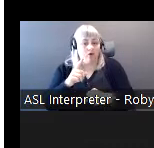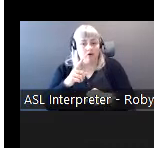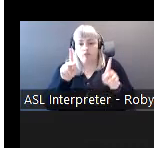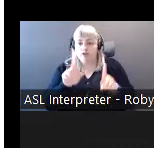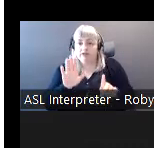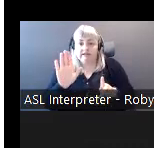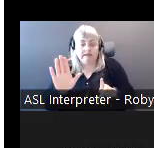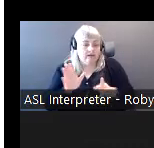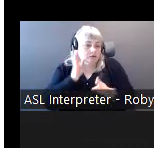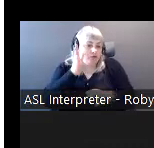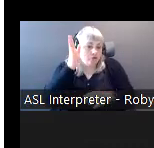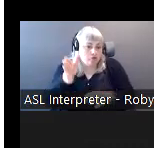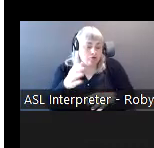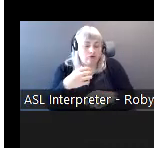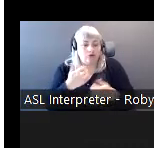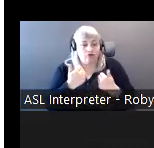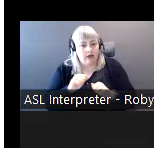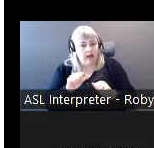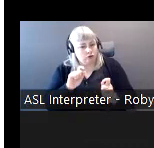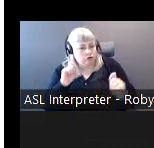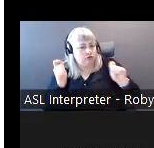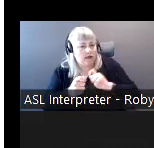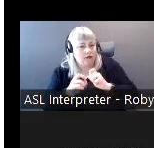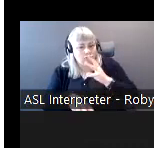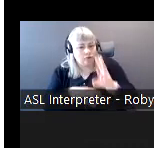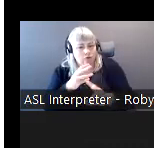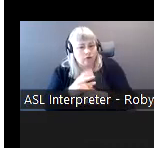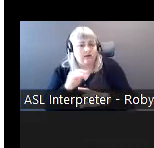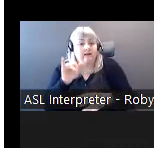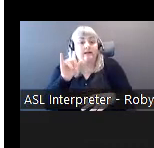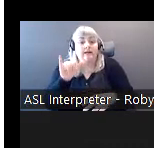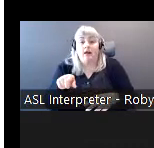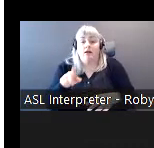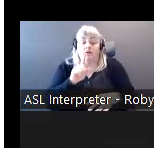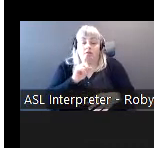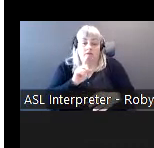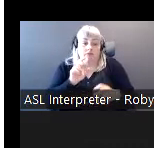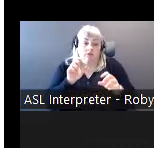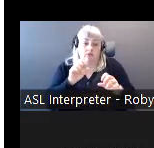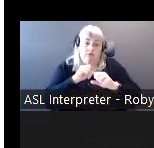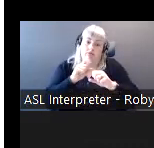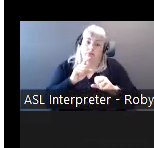is actually a resource that is protective for at least some mental health outcomes.